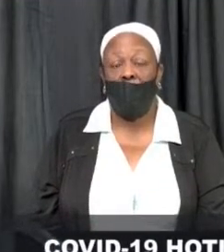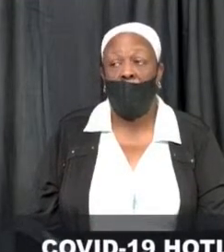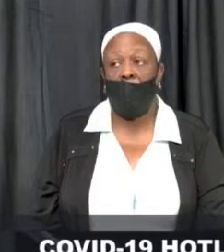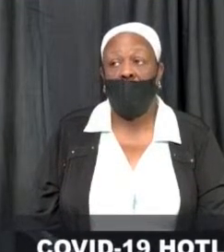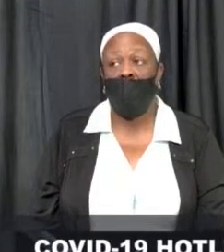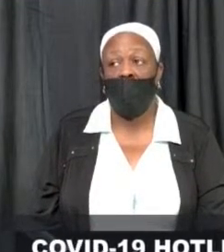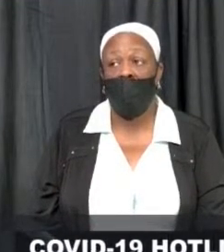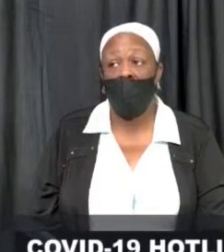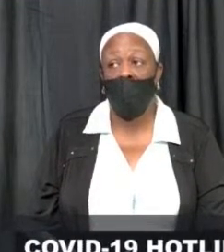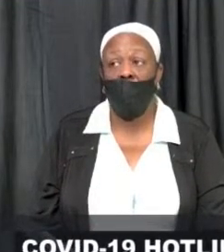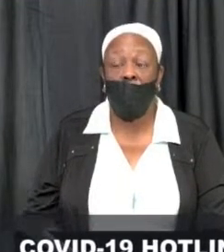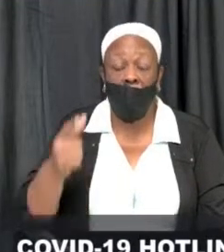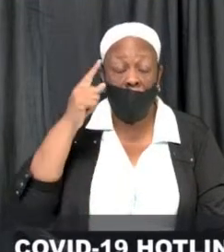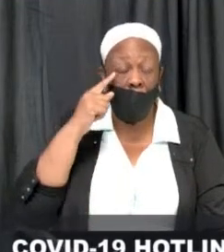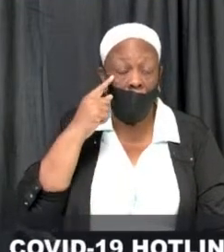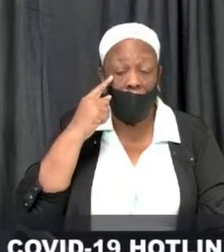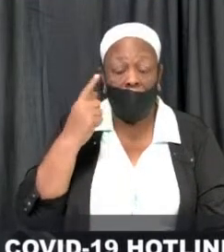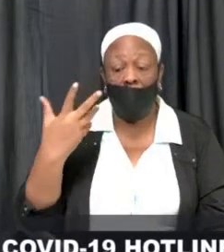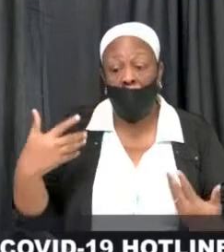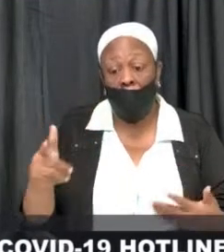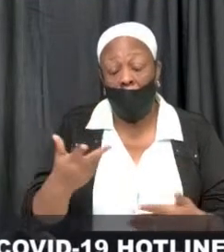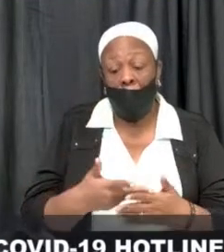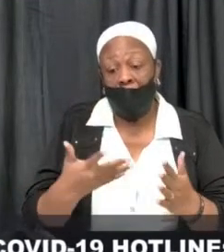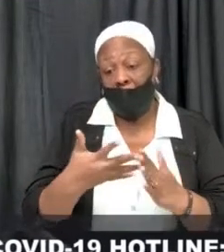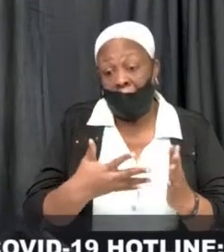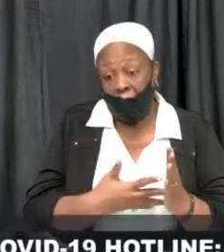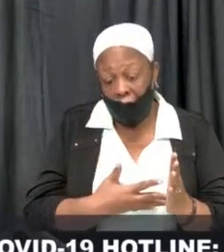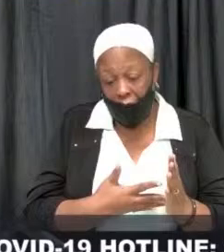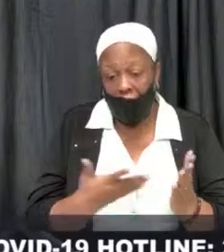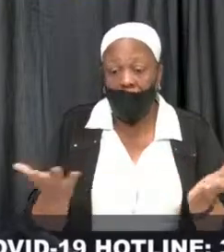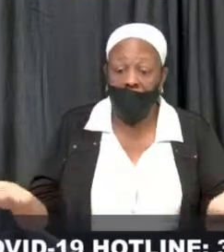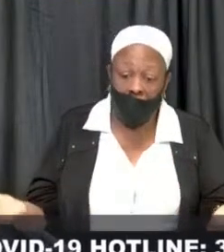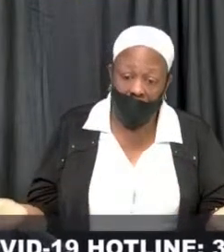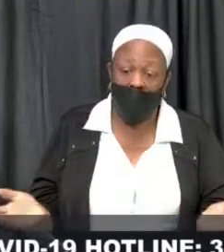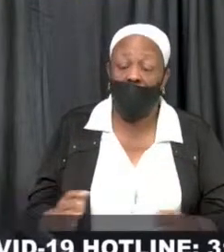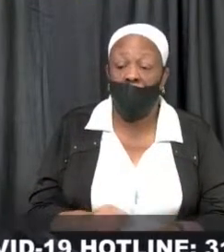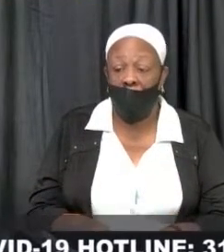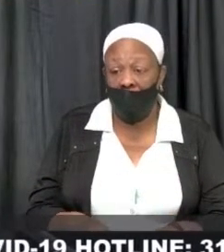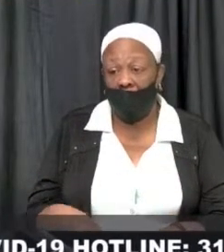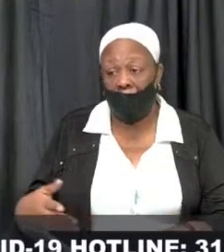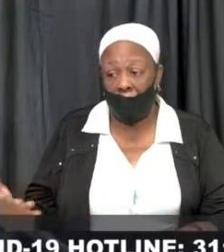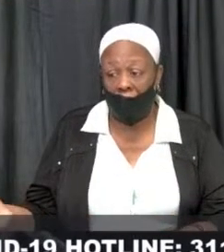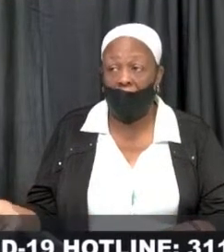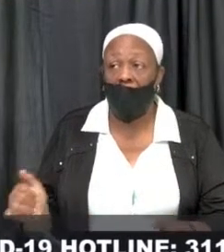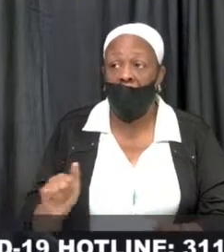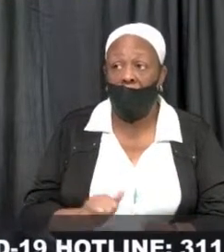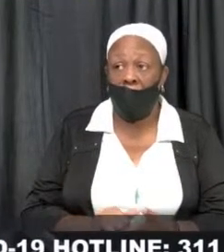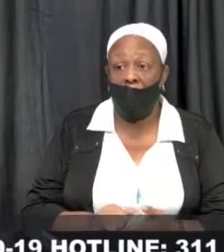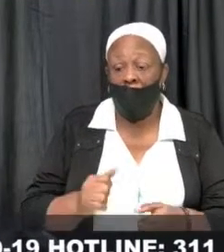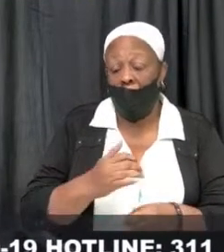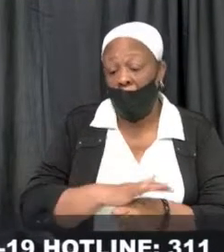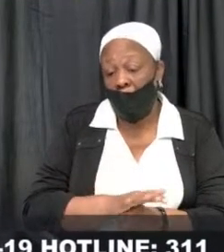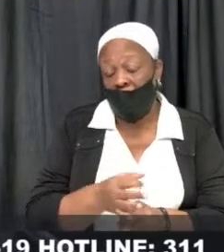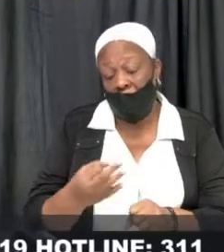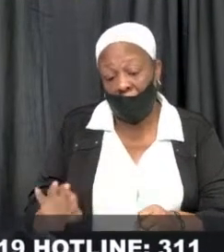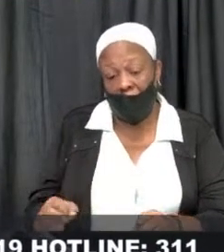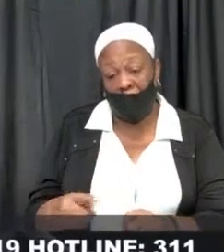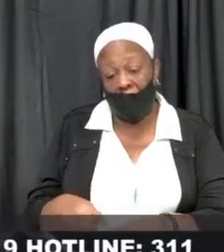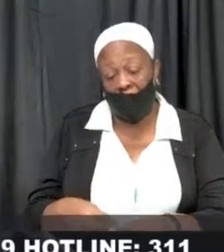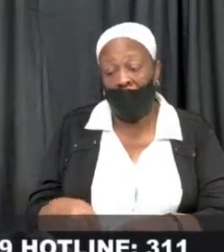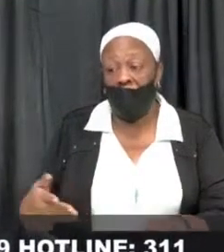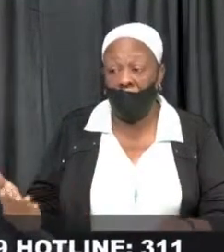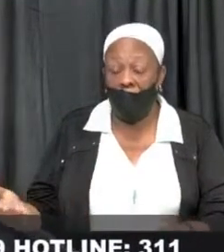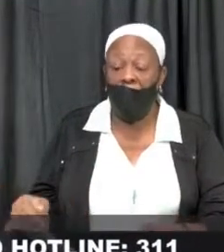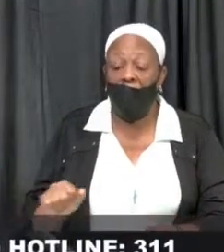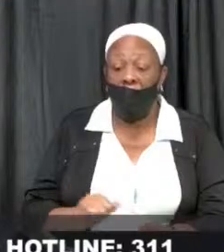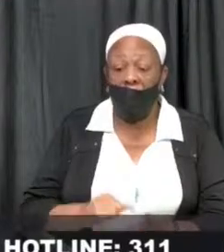we are looking at the health and travel protocols that will be enforced, and also the compliance with the COVID-19 protocols that